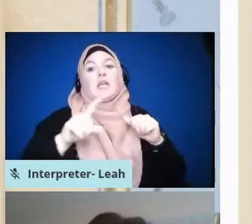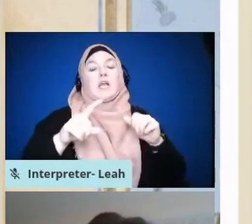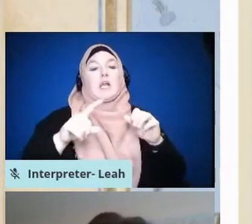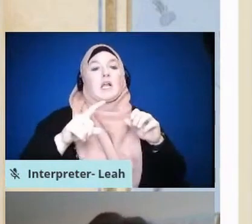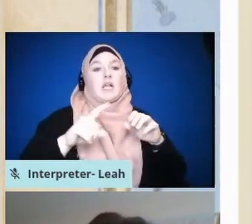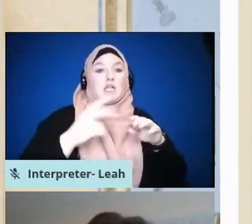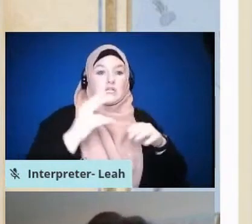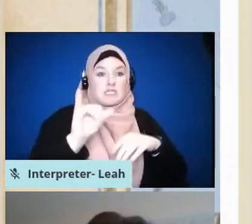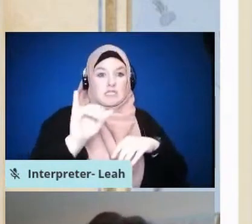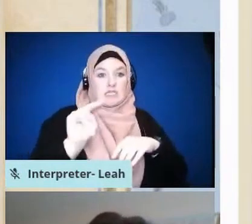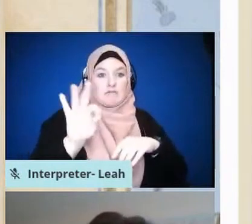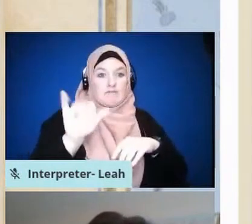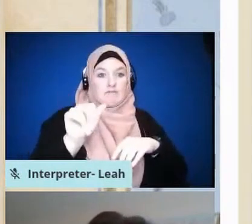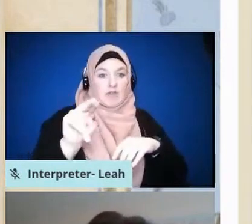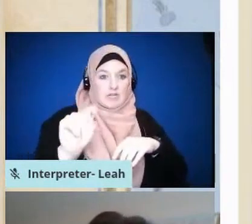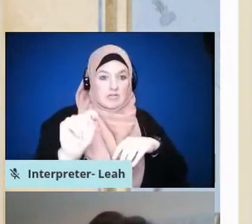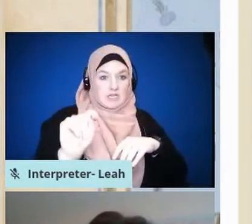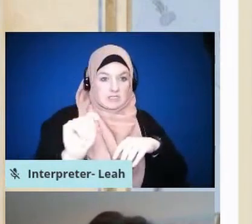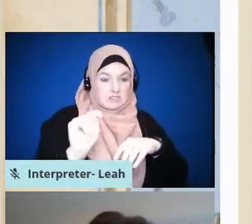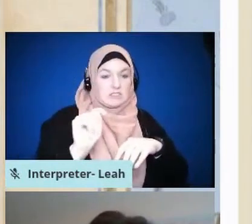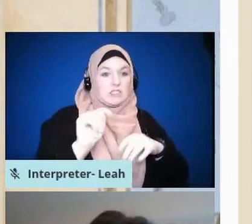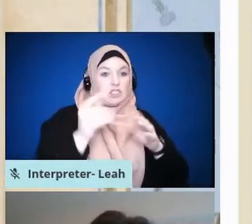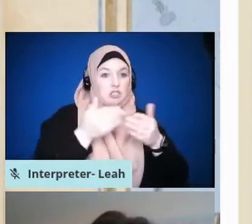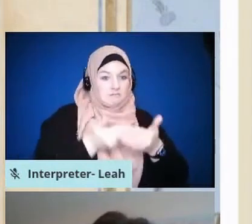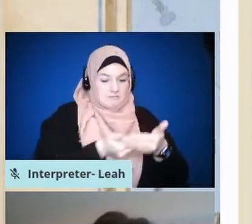Exploiting infants